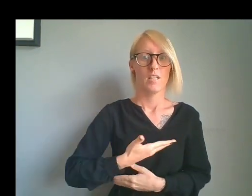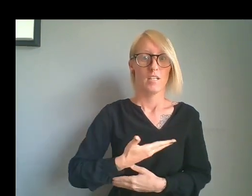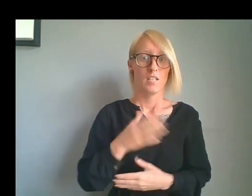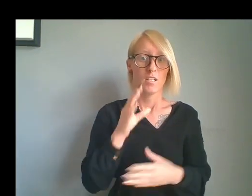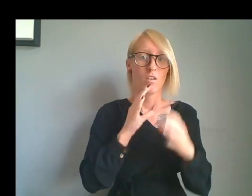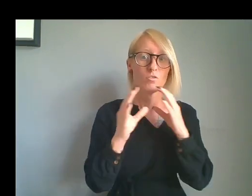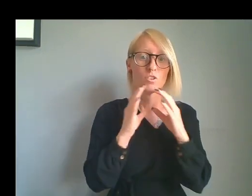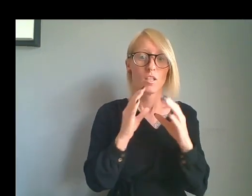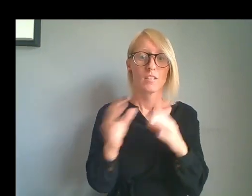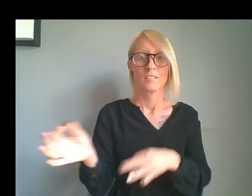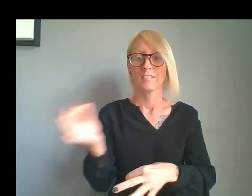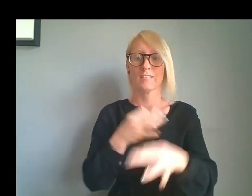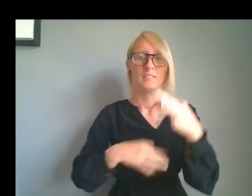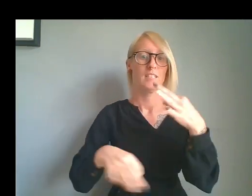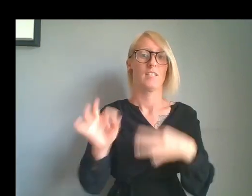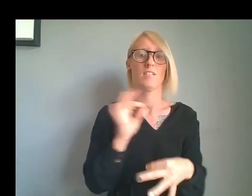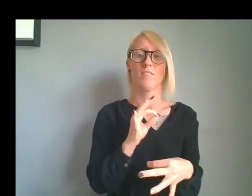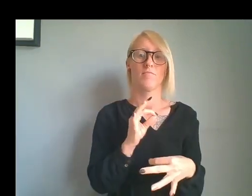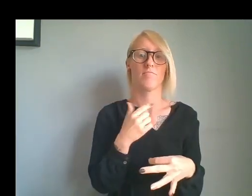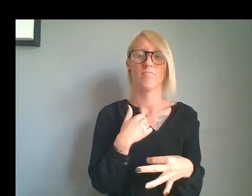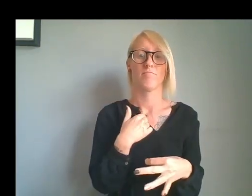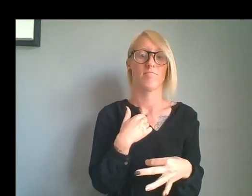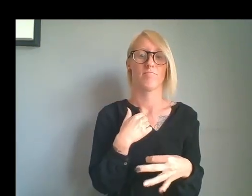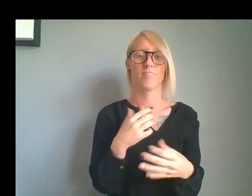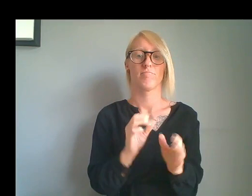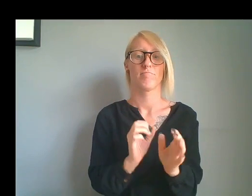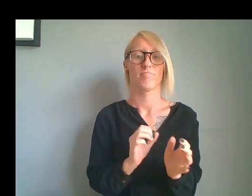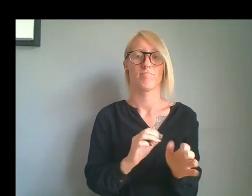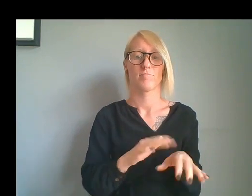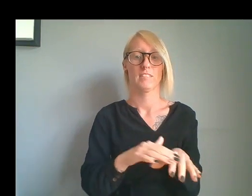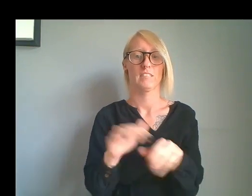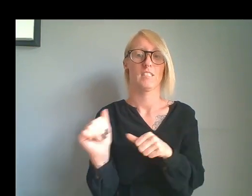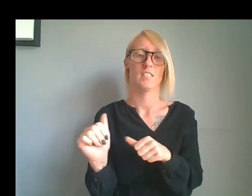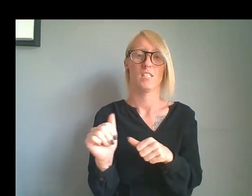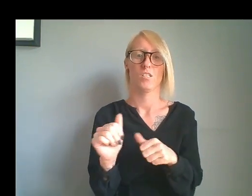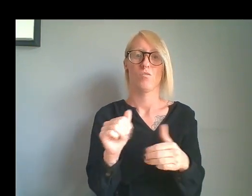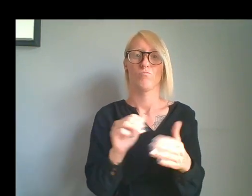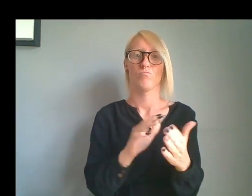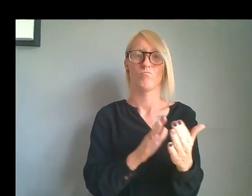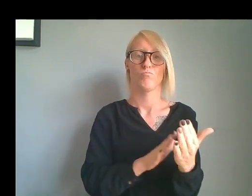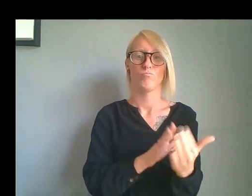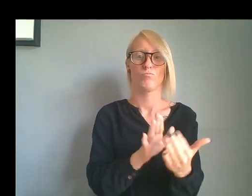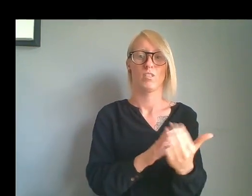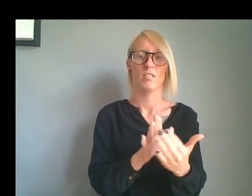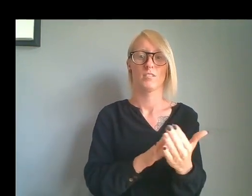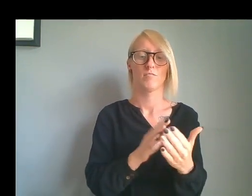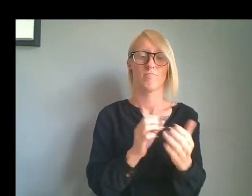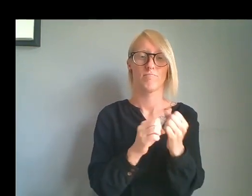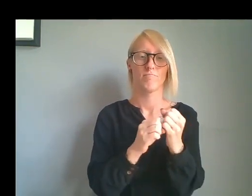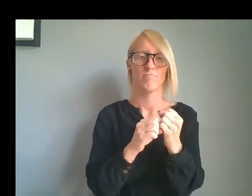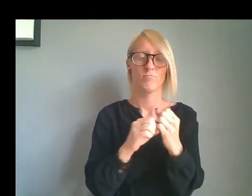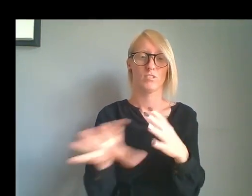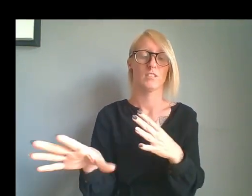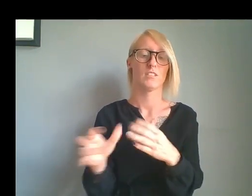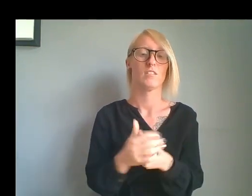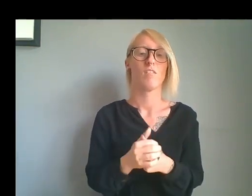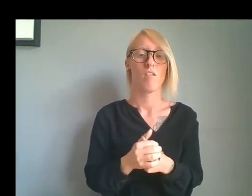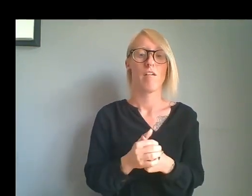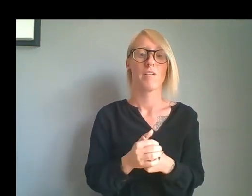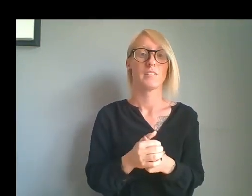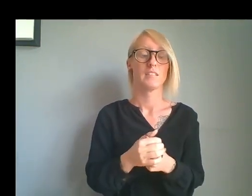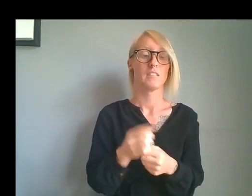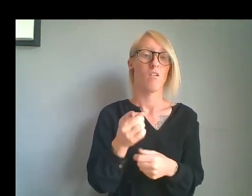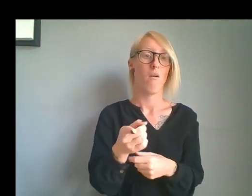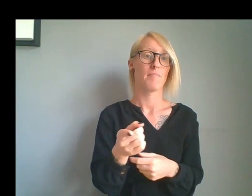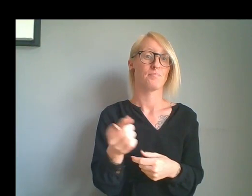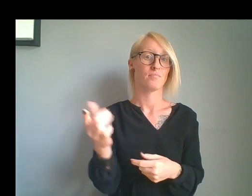press releases. Don't misunderstand me. I'm not saying you should stop doing the press releases. But when you have something like a blog, you're